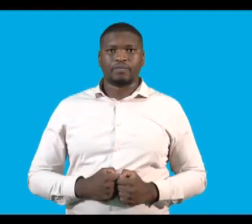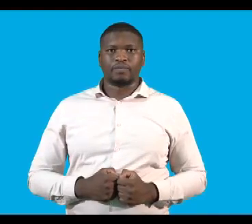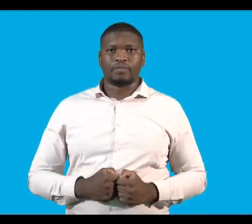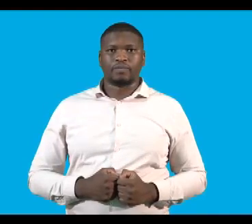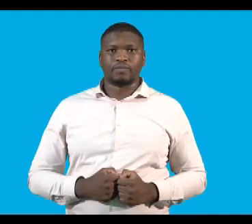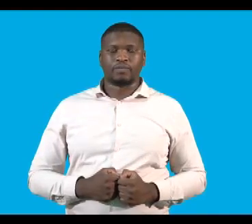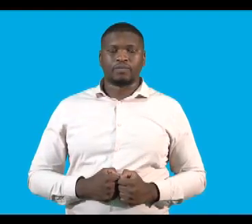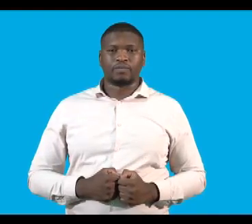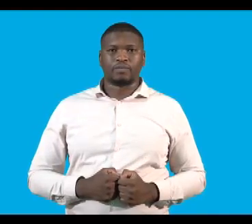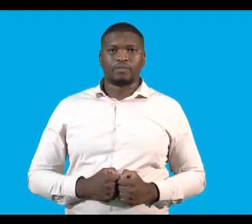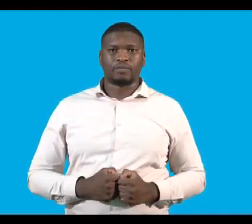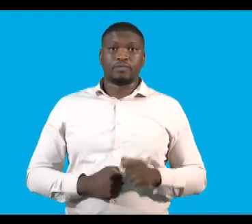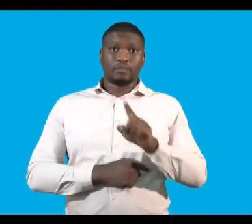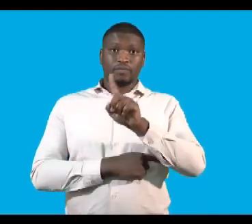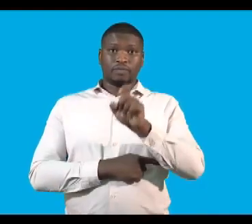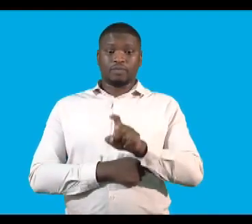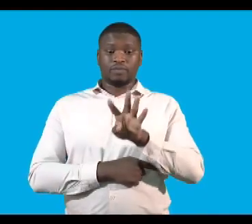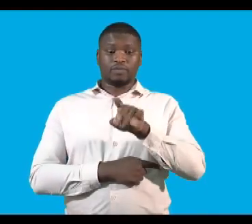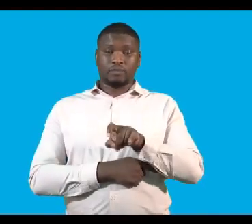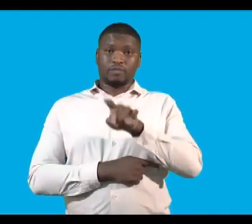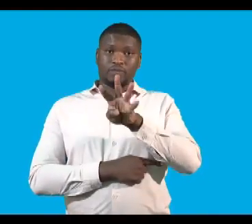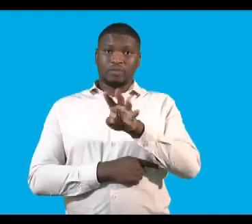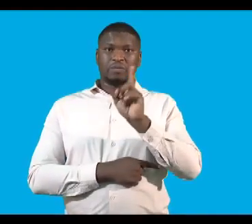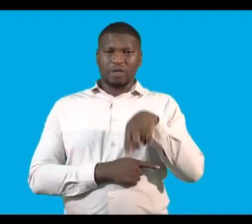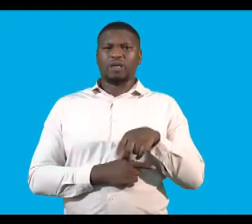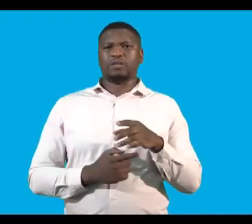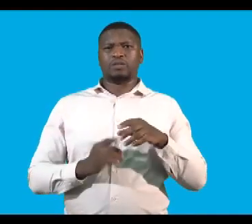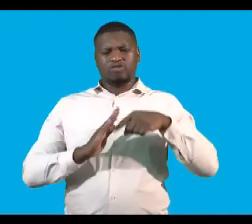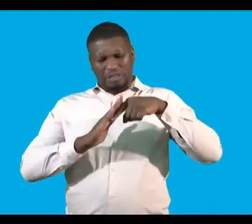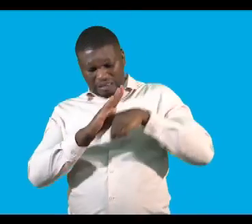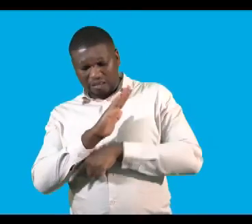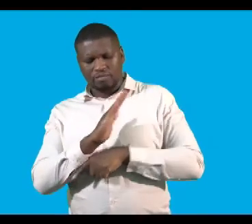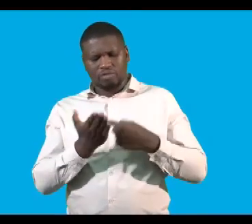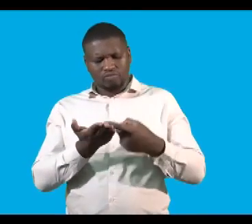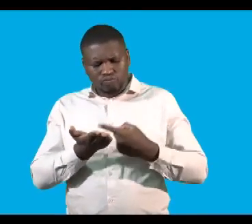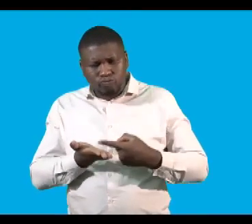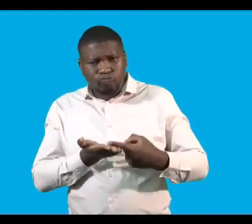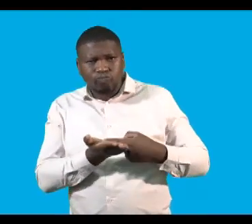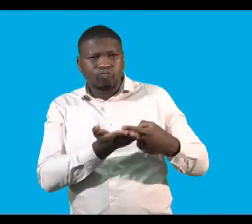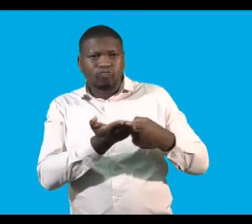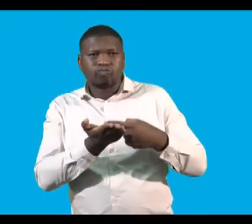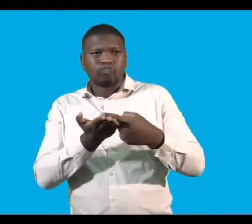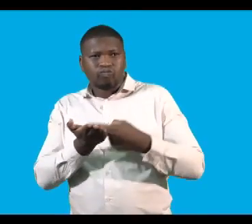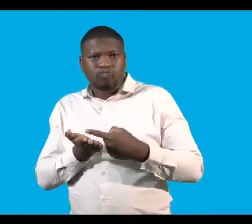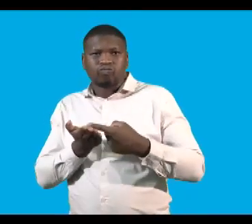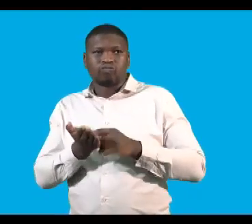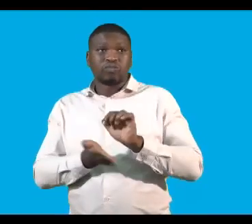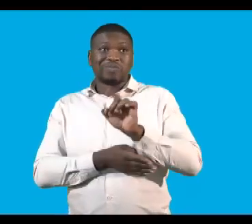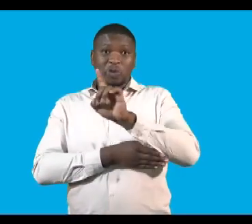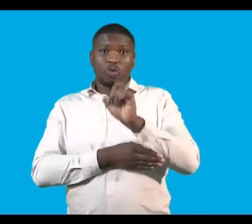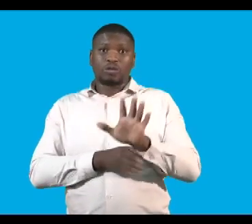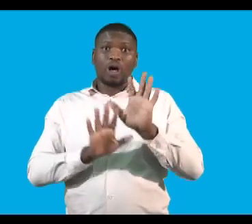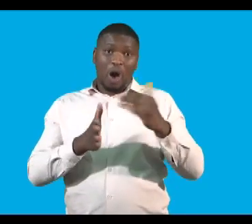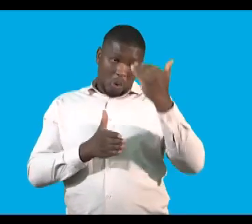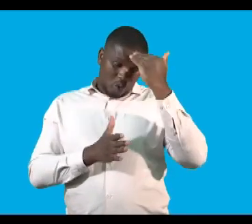Question 4.4 says, critically discuss, so that is our verb of questioning, how humor is created in the